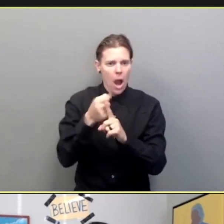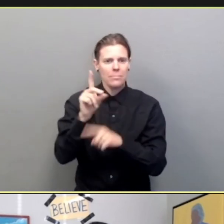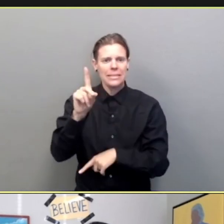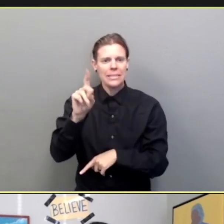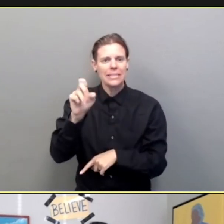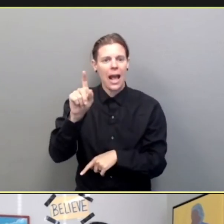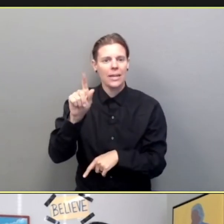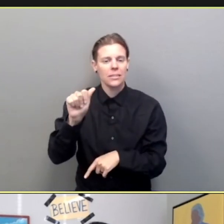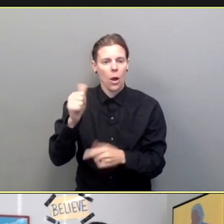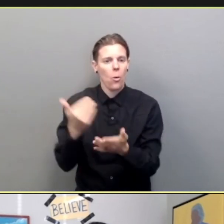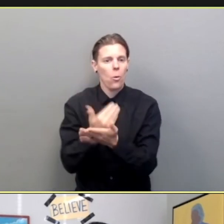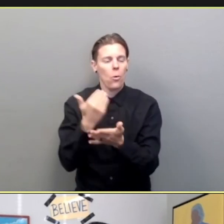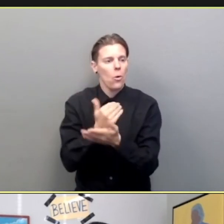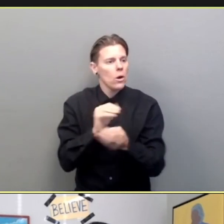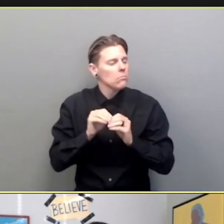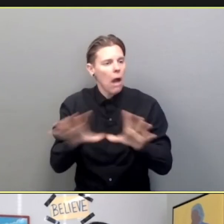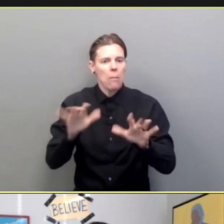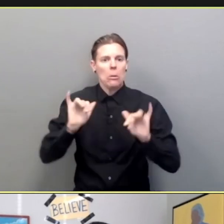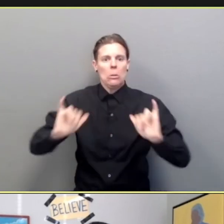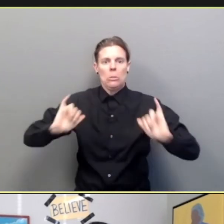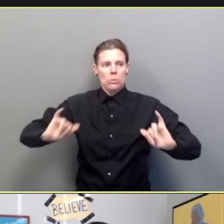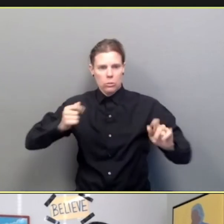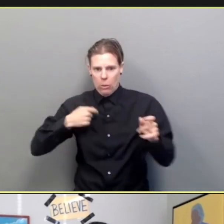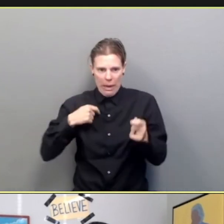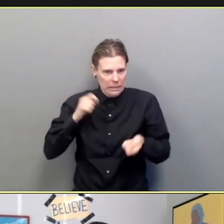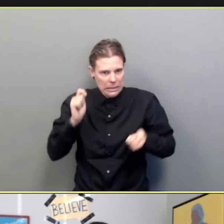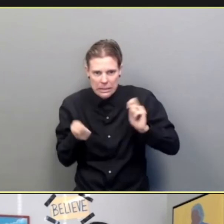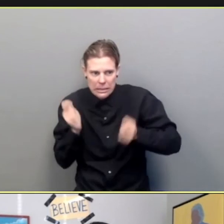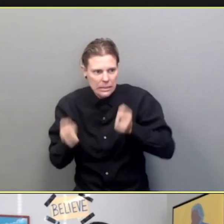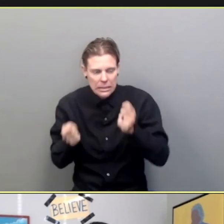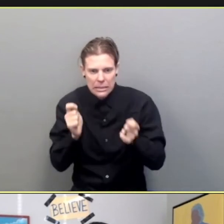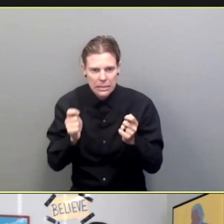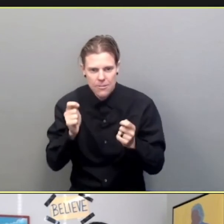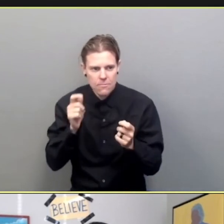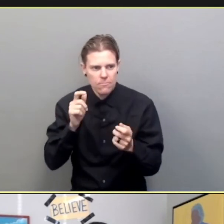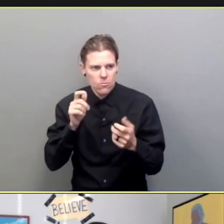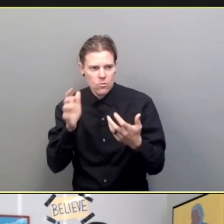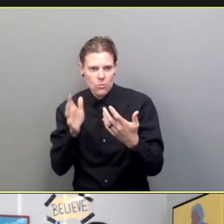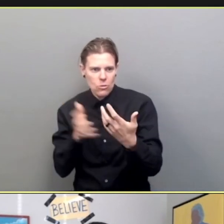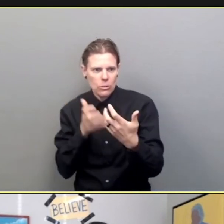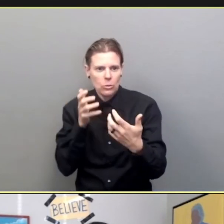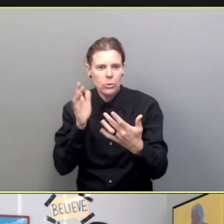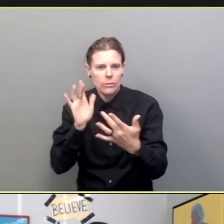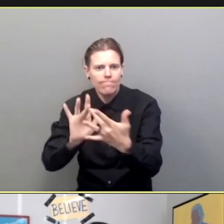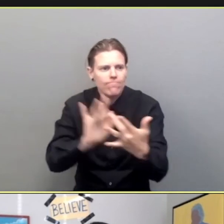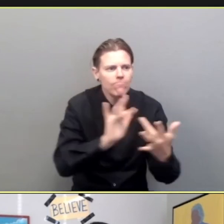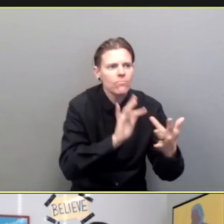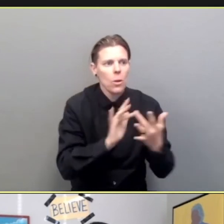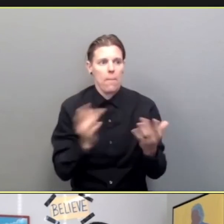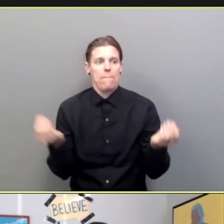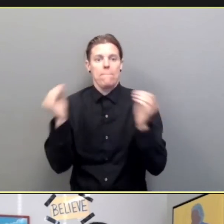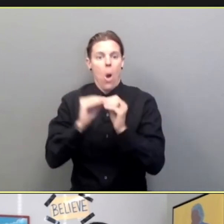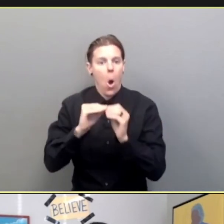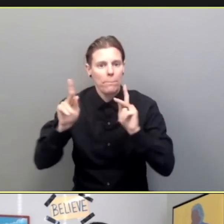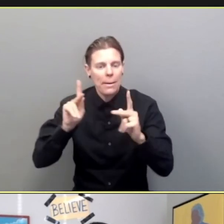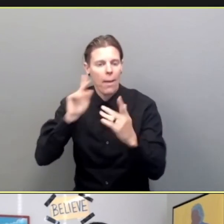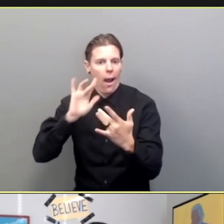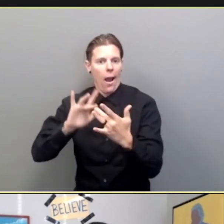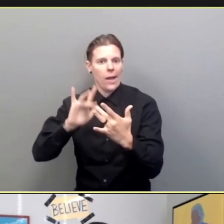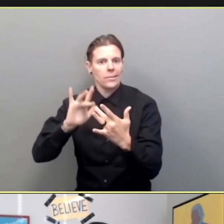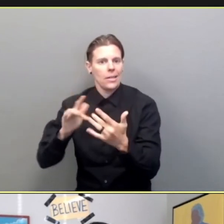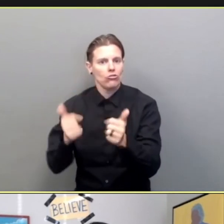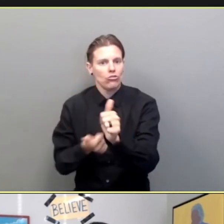could increase the number of people that we were able to reach. And so we really streamlined